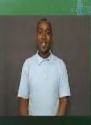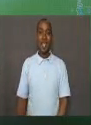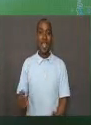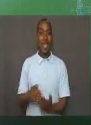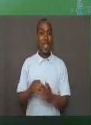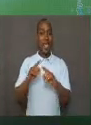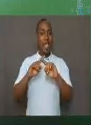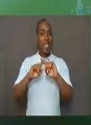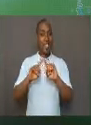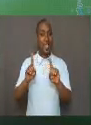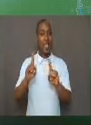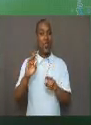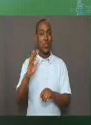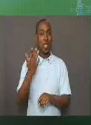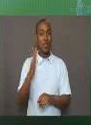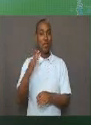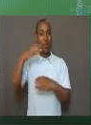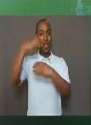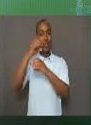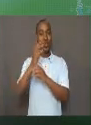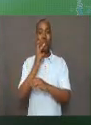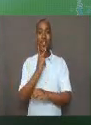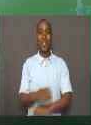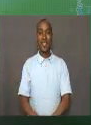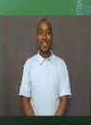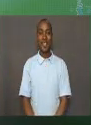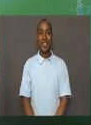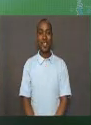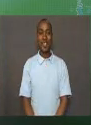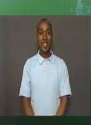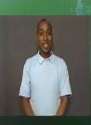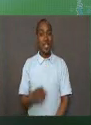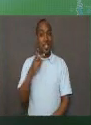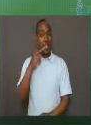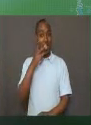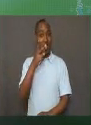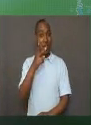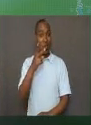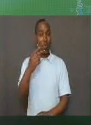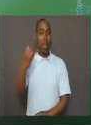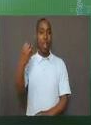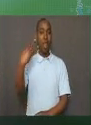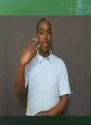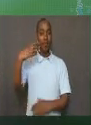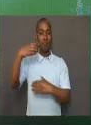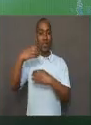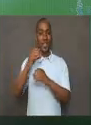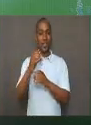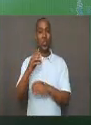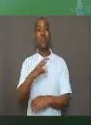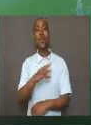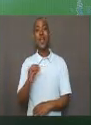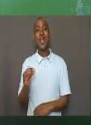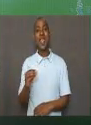the different types of microscopes, focusing on the light microscope and